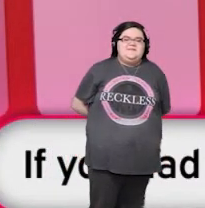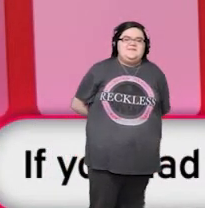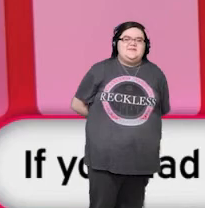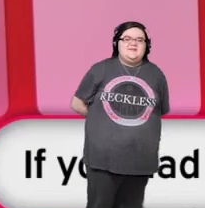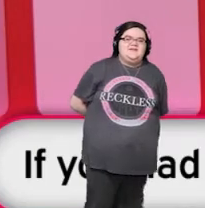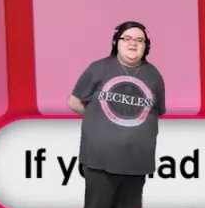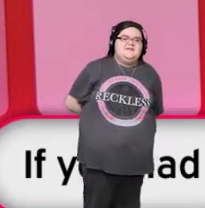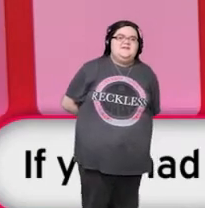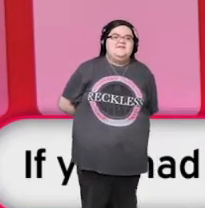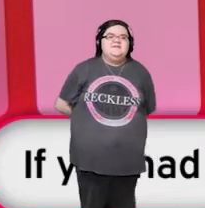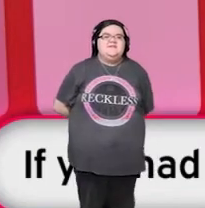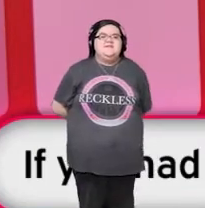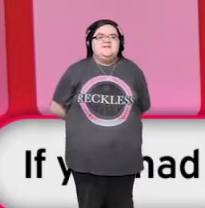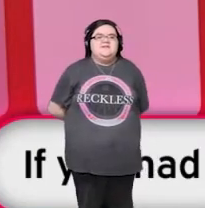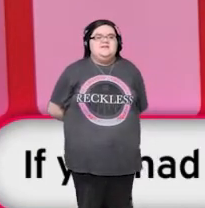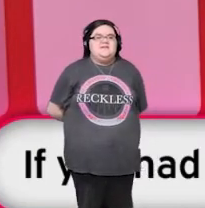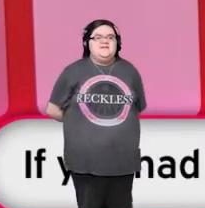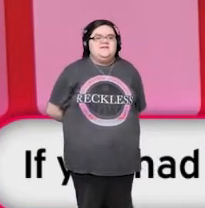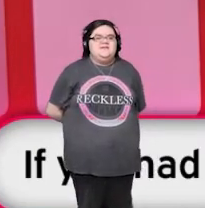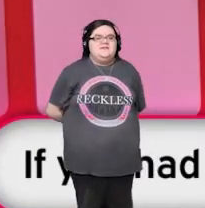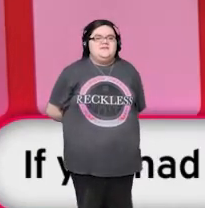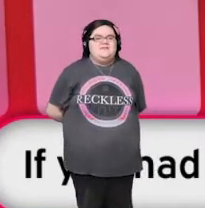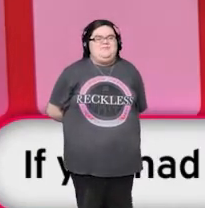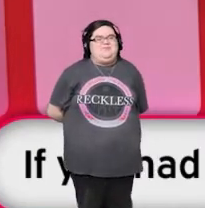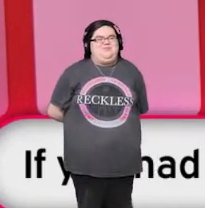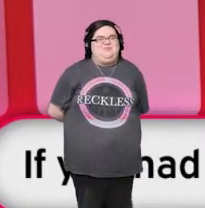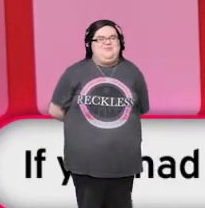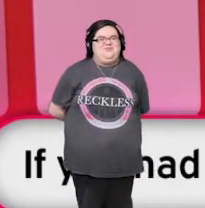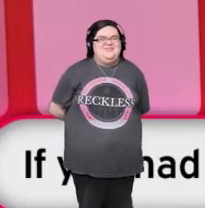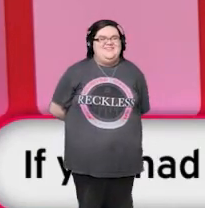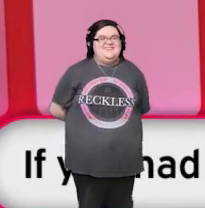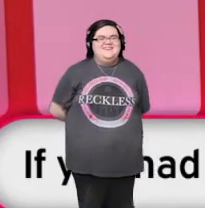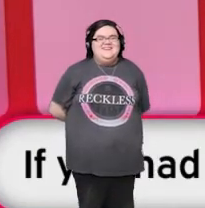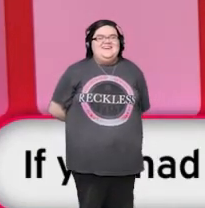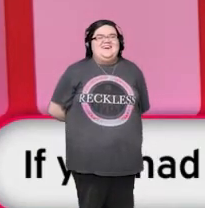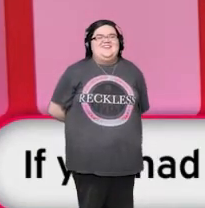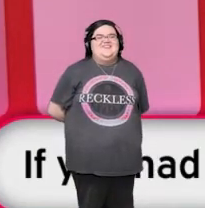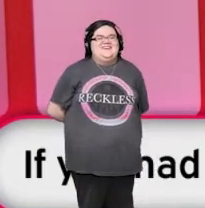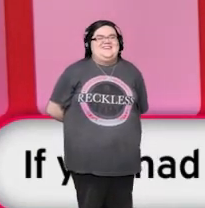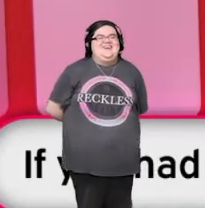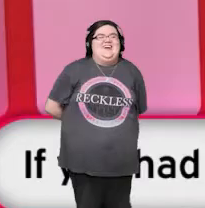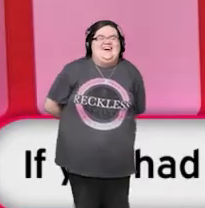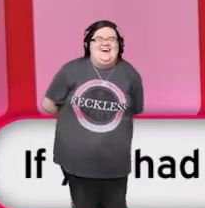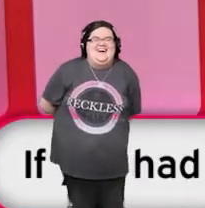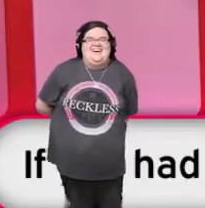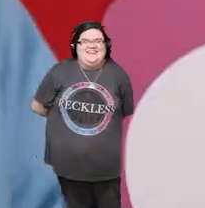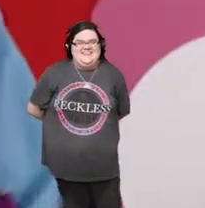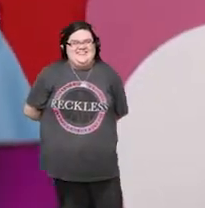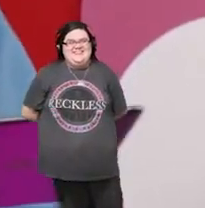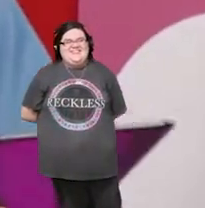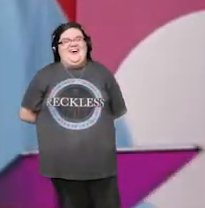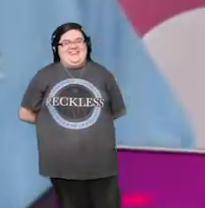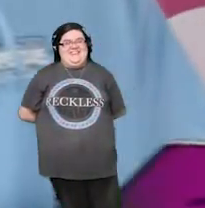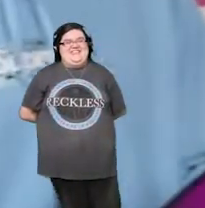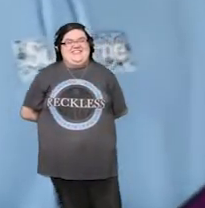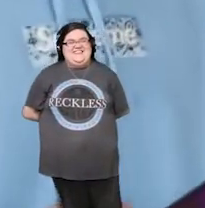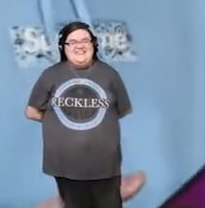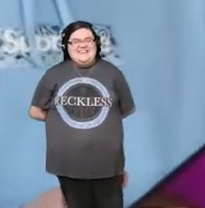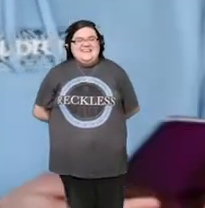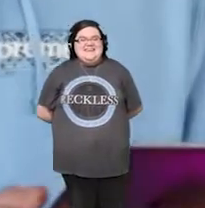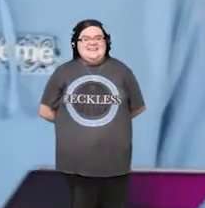what? Have some creativity. No one sees it, bro. What's it? Put cum bucket there, I think. Cum bucket on my mouth. Oh my god,